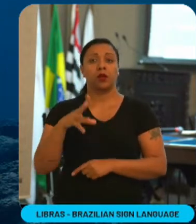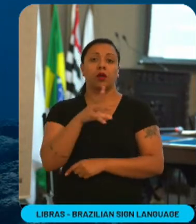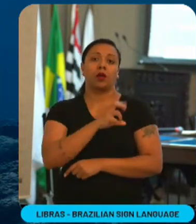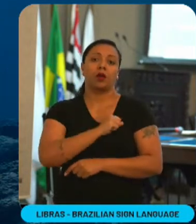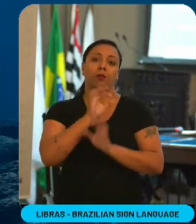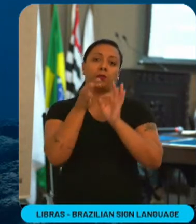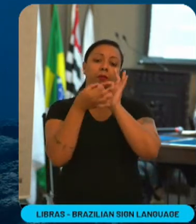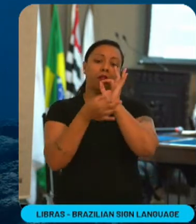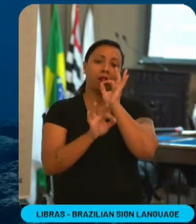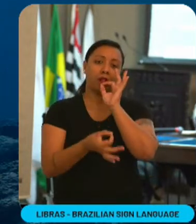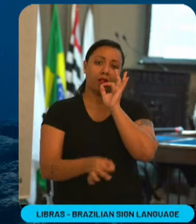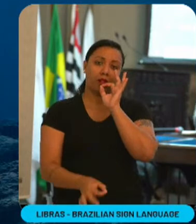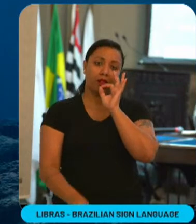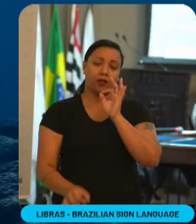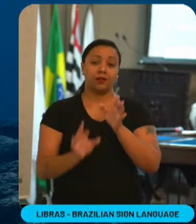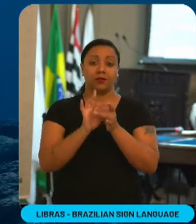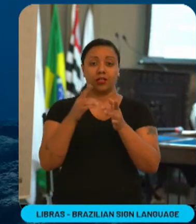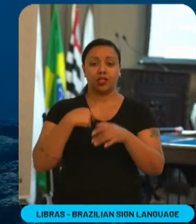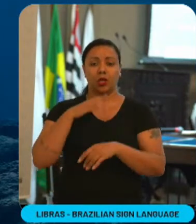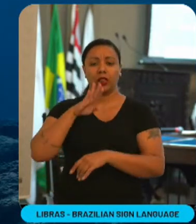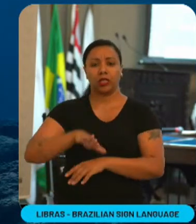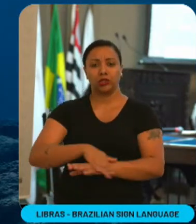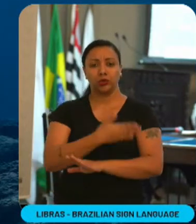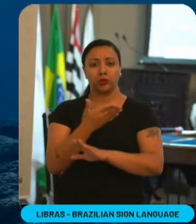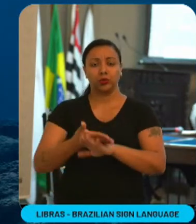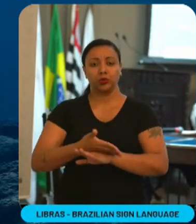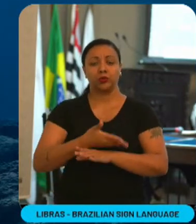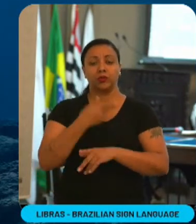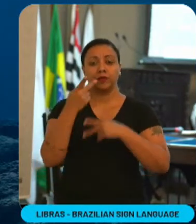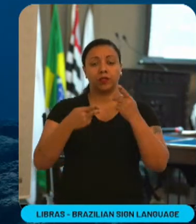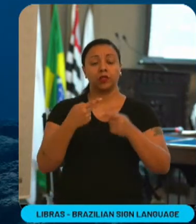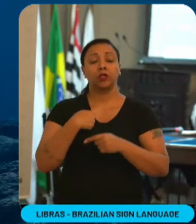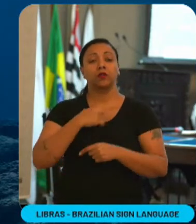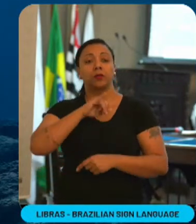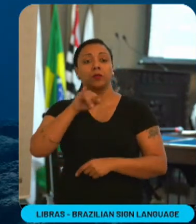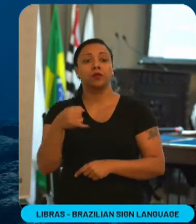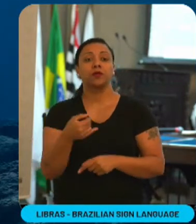that, you know? So